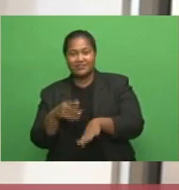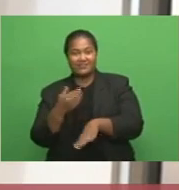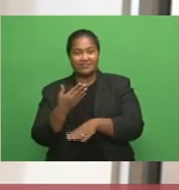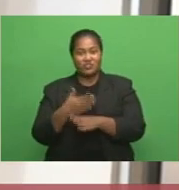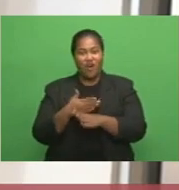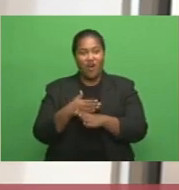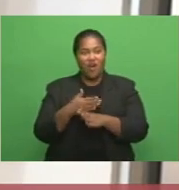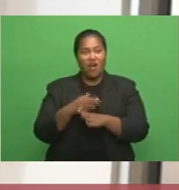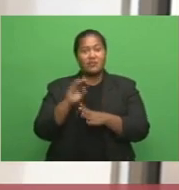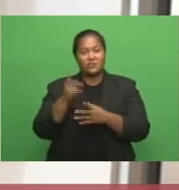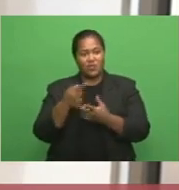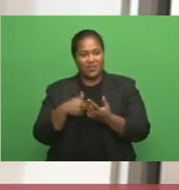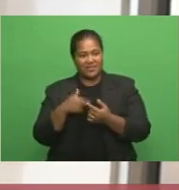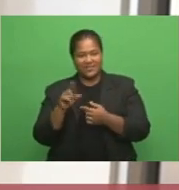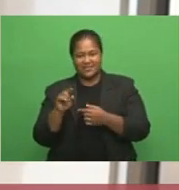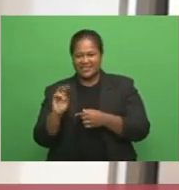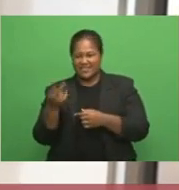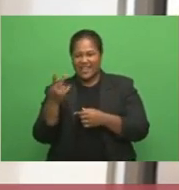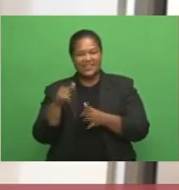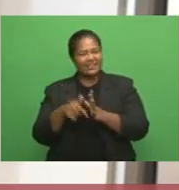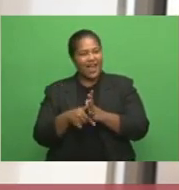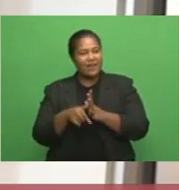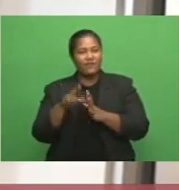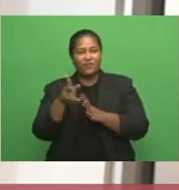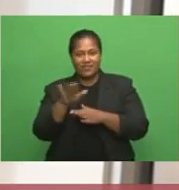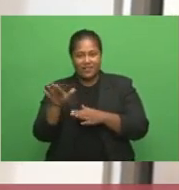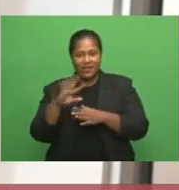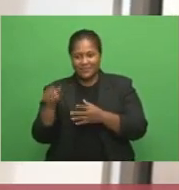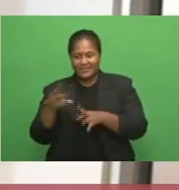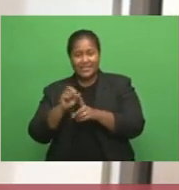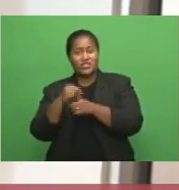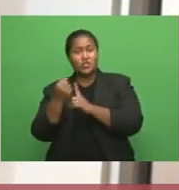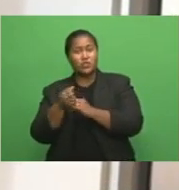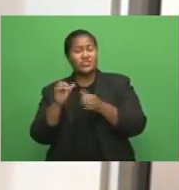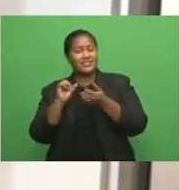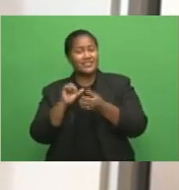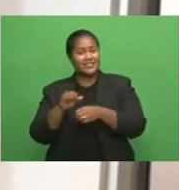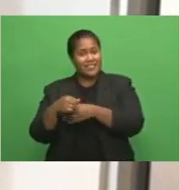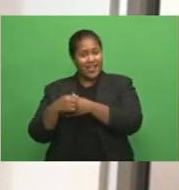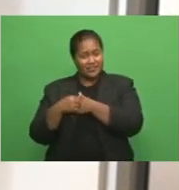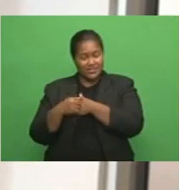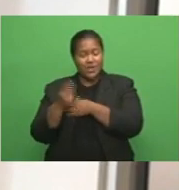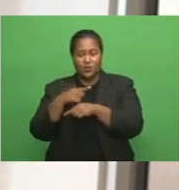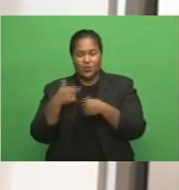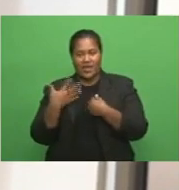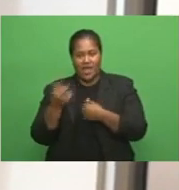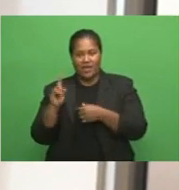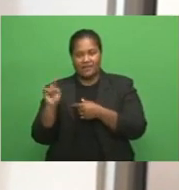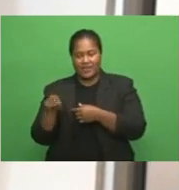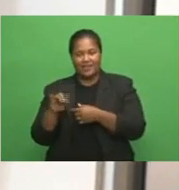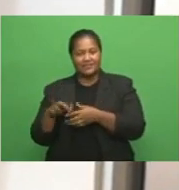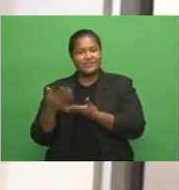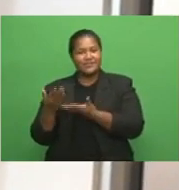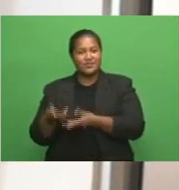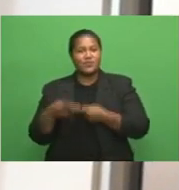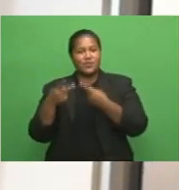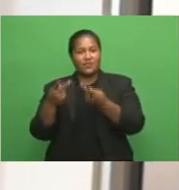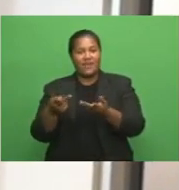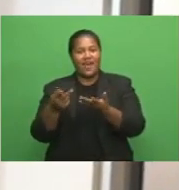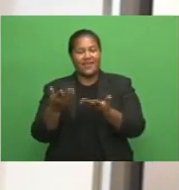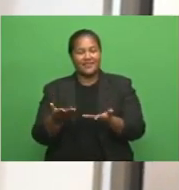the second necessary element is a social safety nets, and we have that to help and protect the people who are